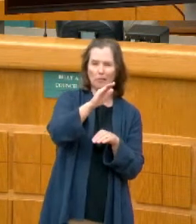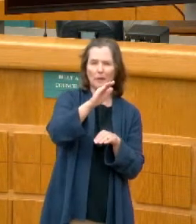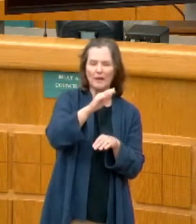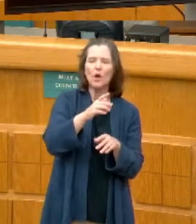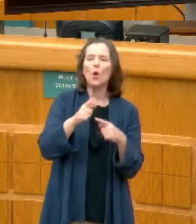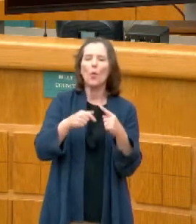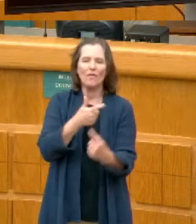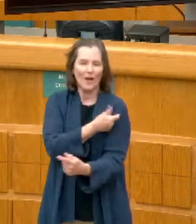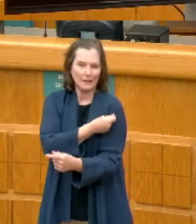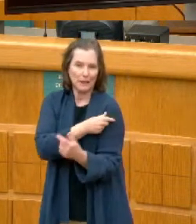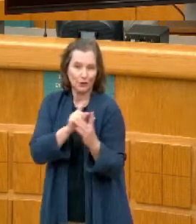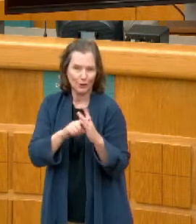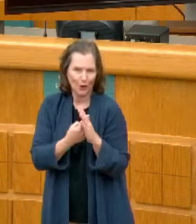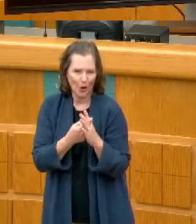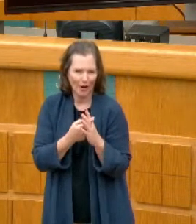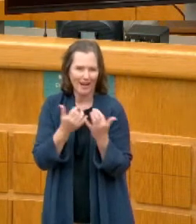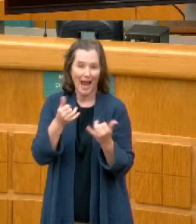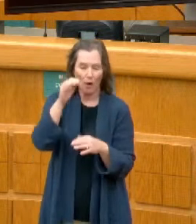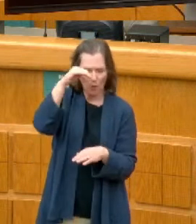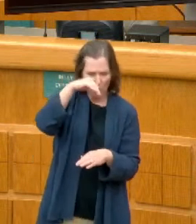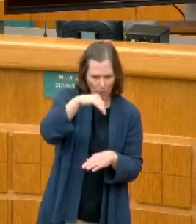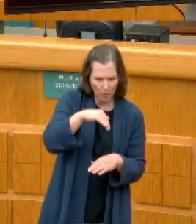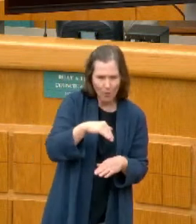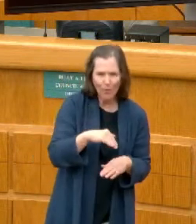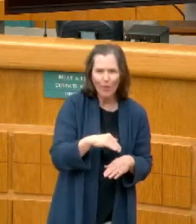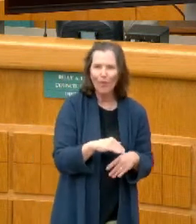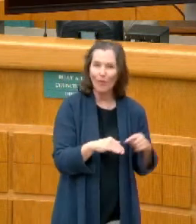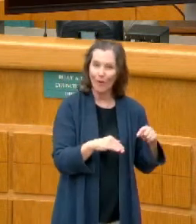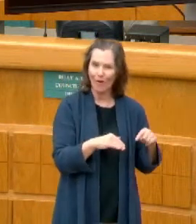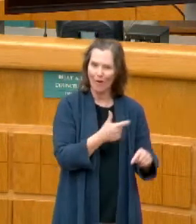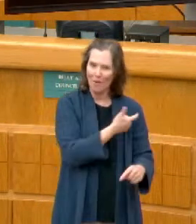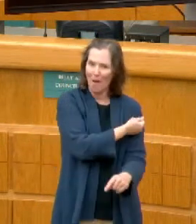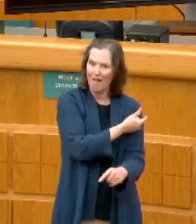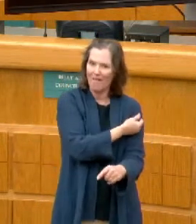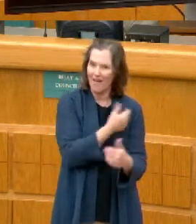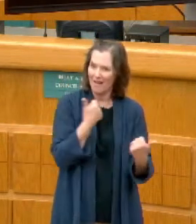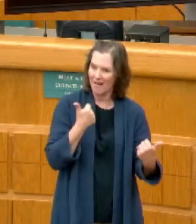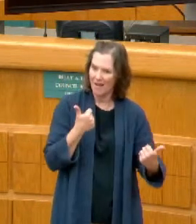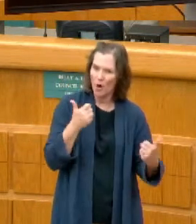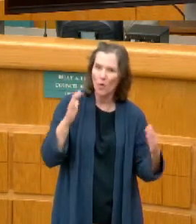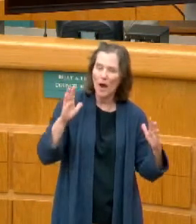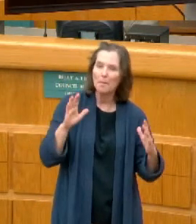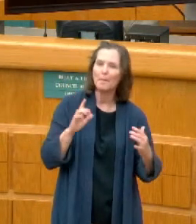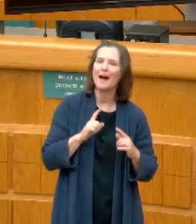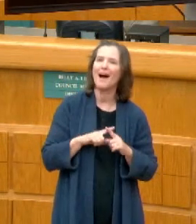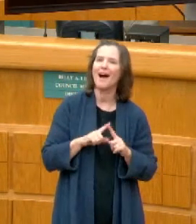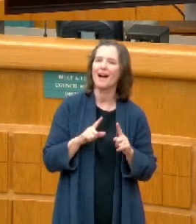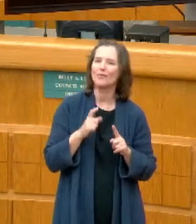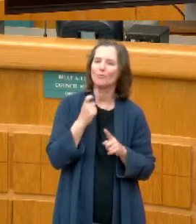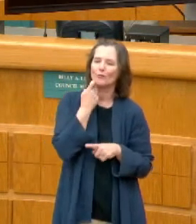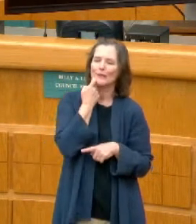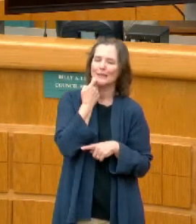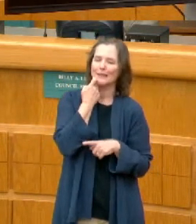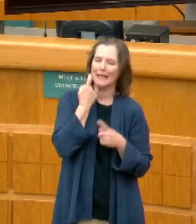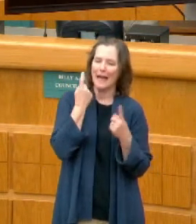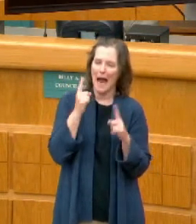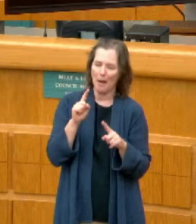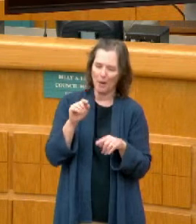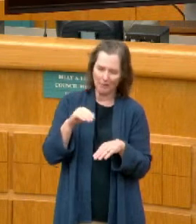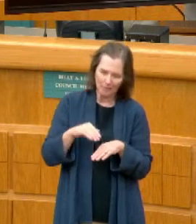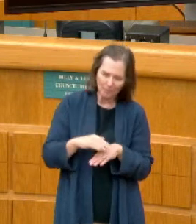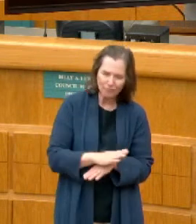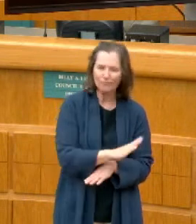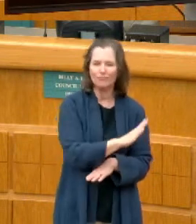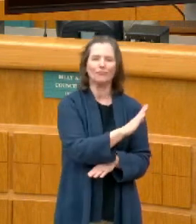this is called? Success. We were doing great. And now look at this trend as it dips completely back